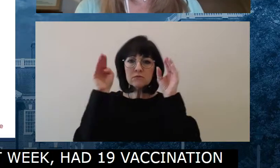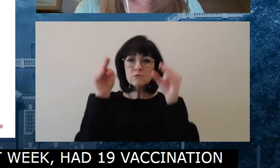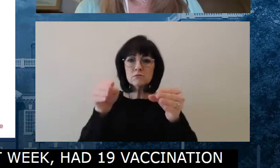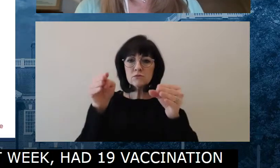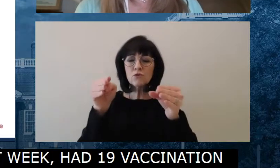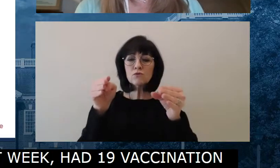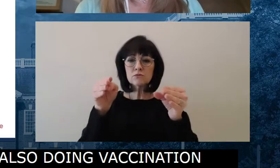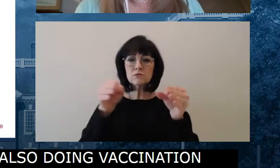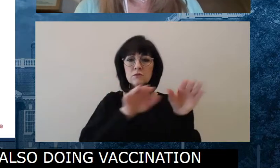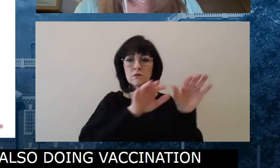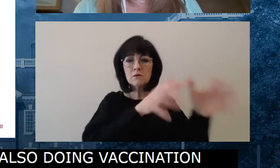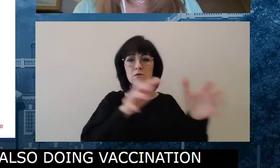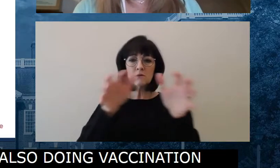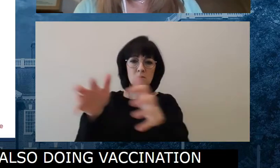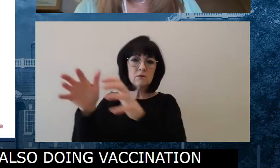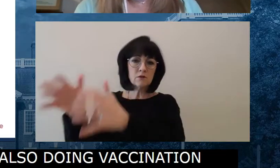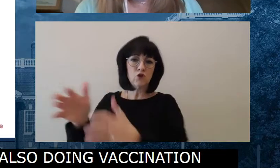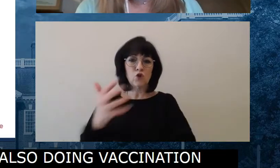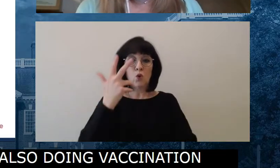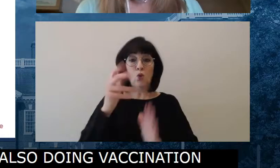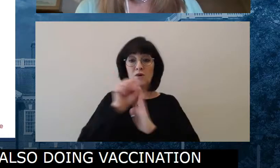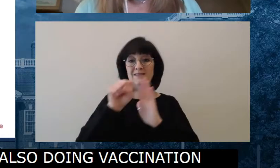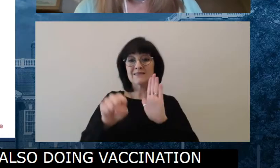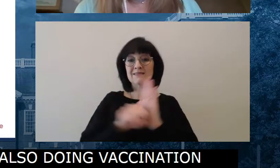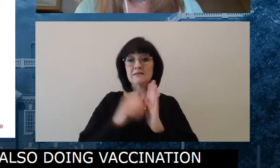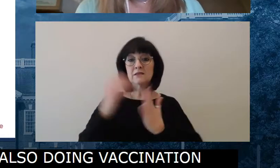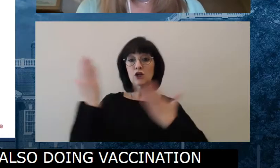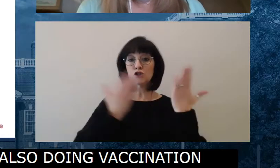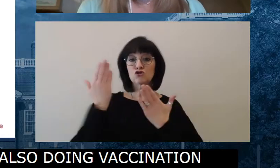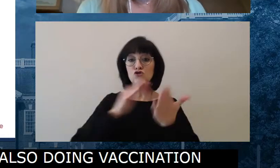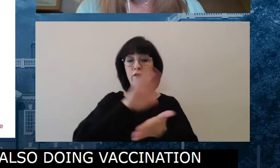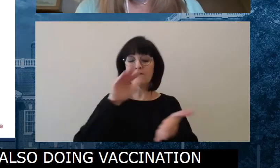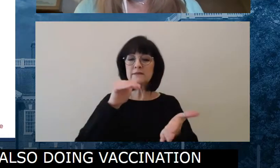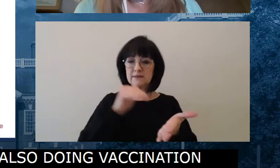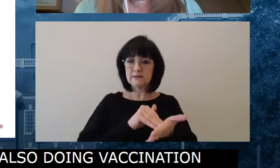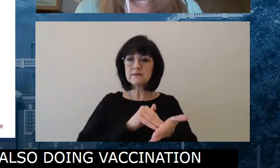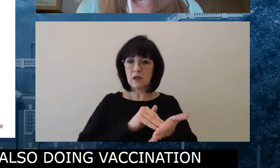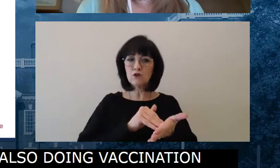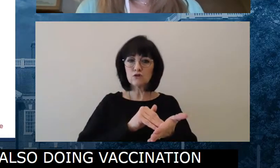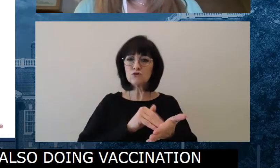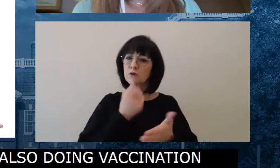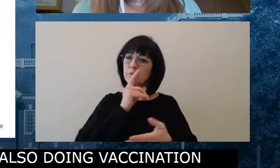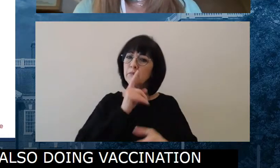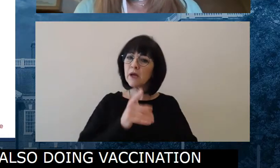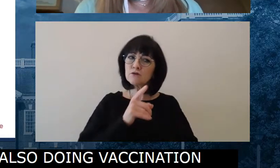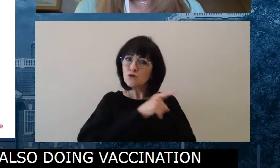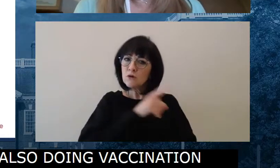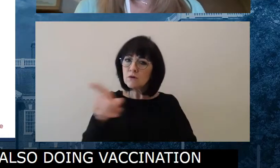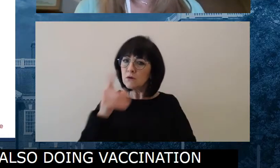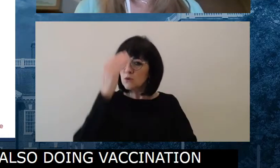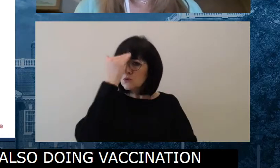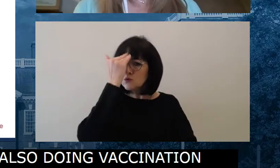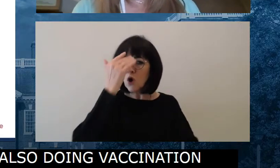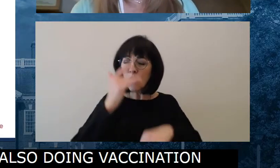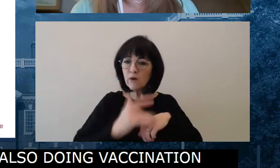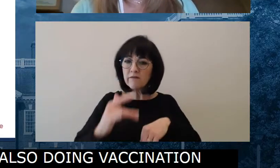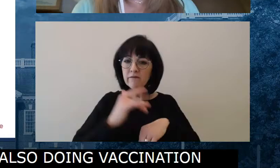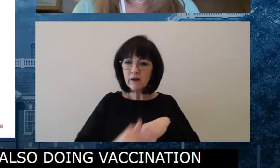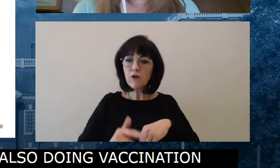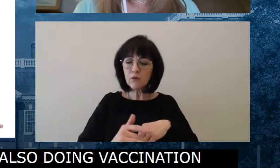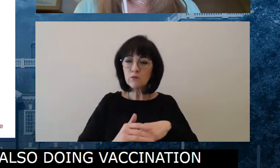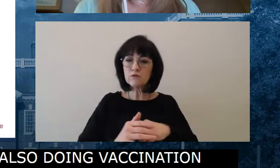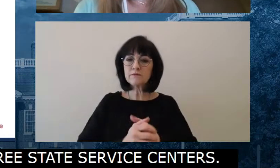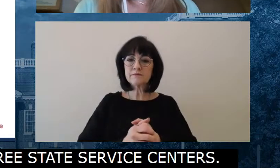our 3 state service centers. So we will continue that as well. And as the governor mentioned, we will be opening our